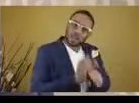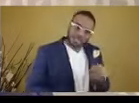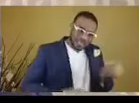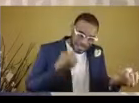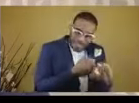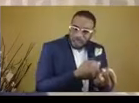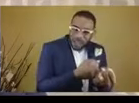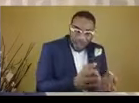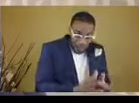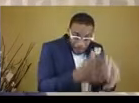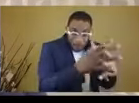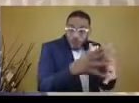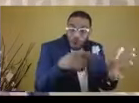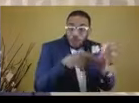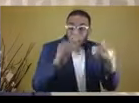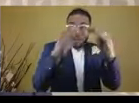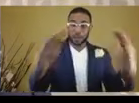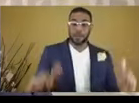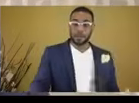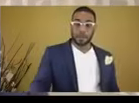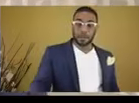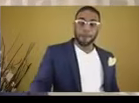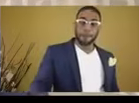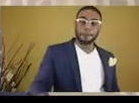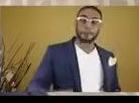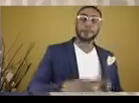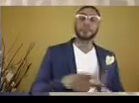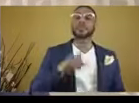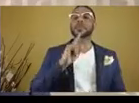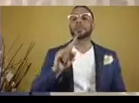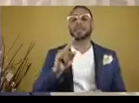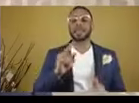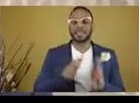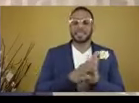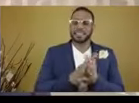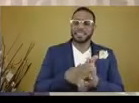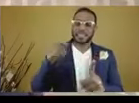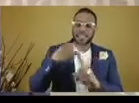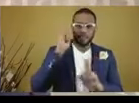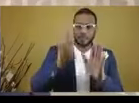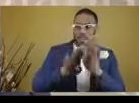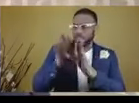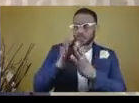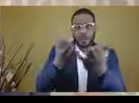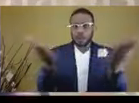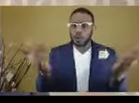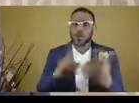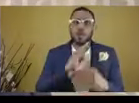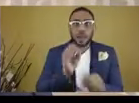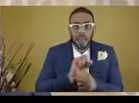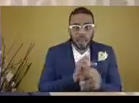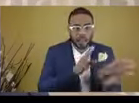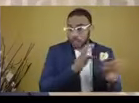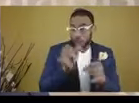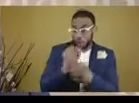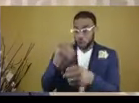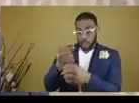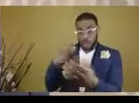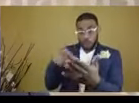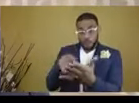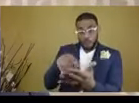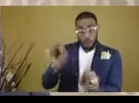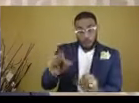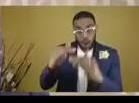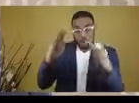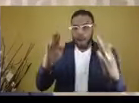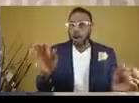and build affordable housing. And then there needs to be an incentive for developers to actually create affordable housing.